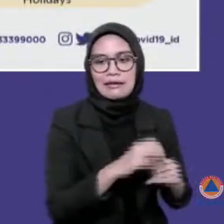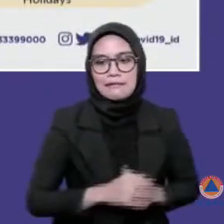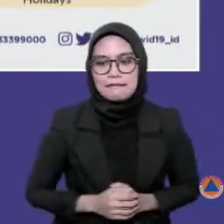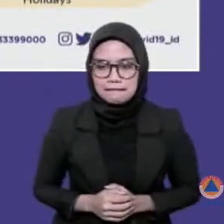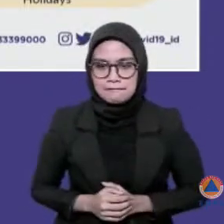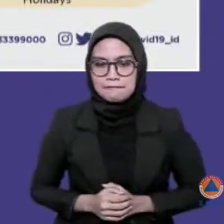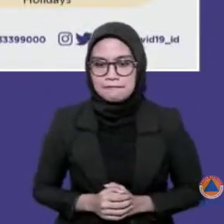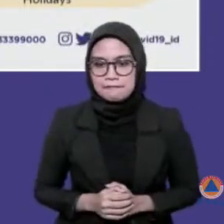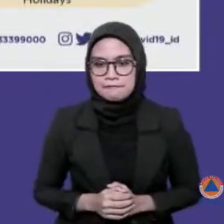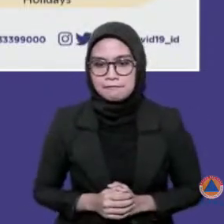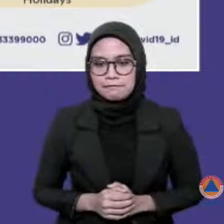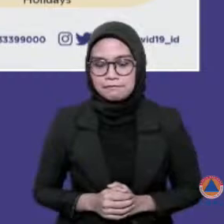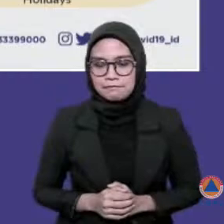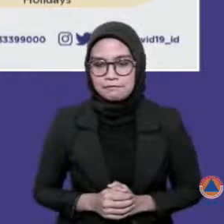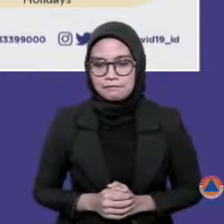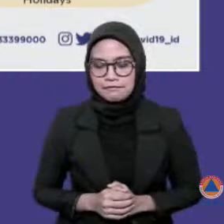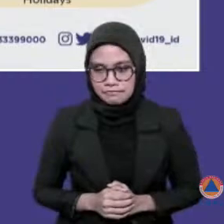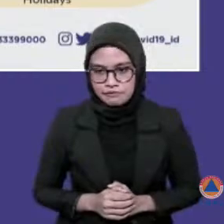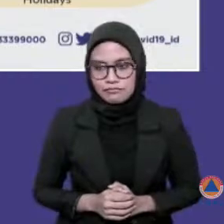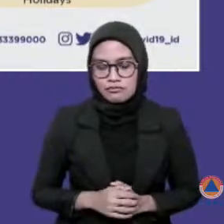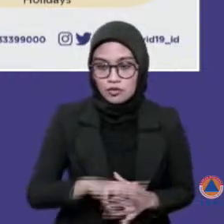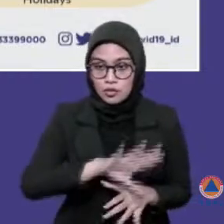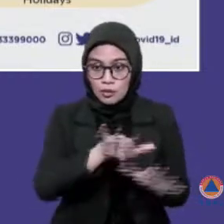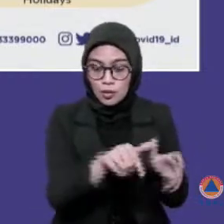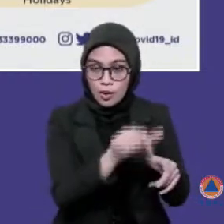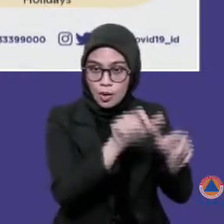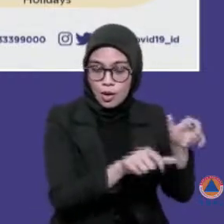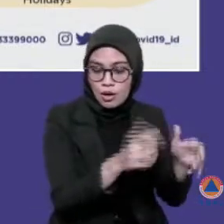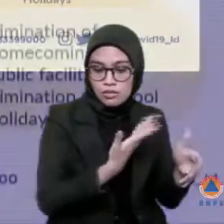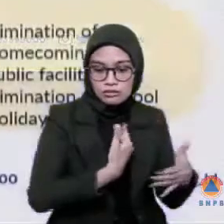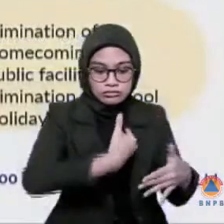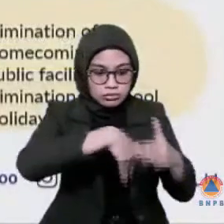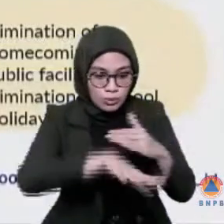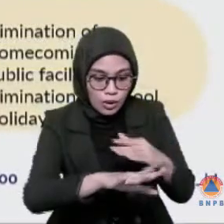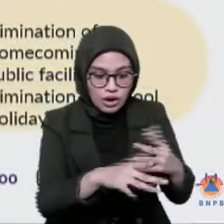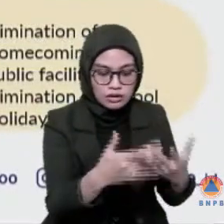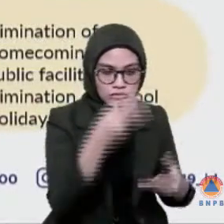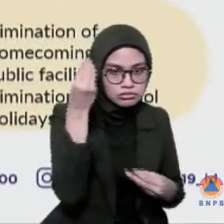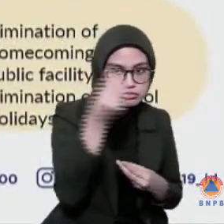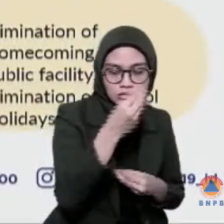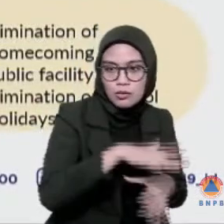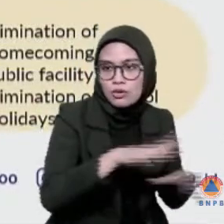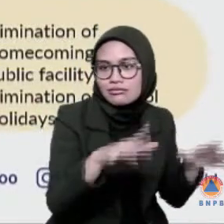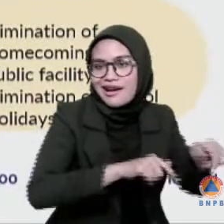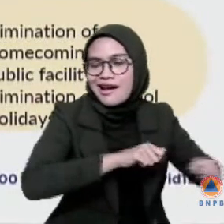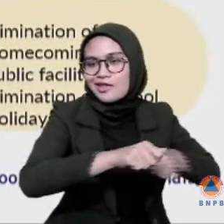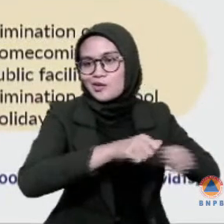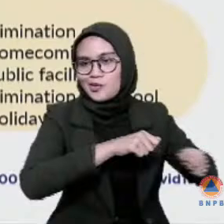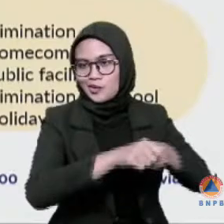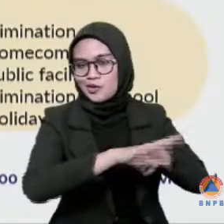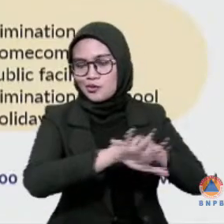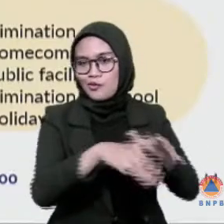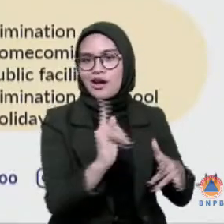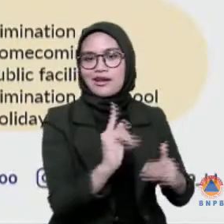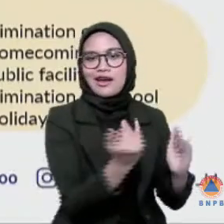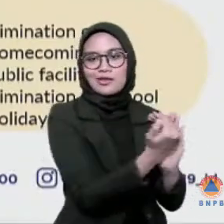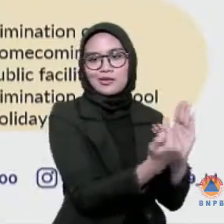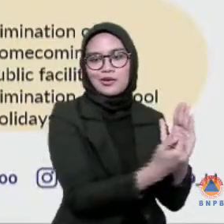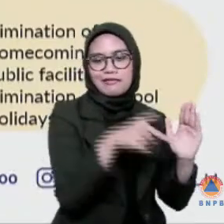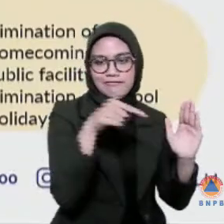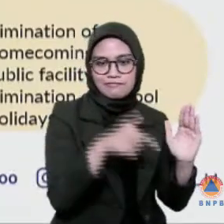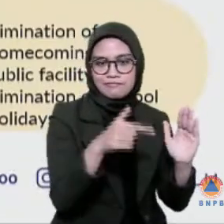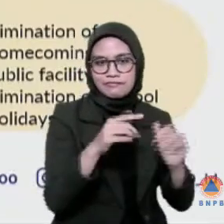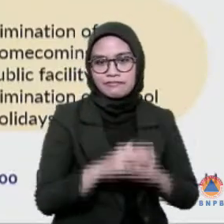from highlands to lowlands and a population that also varied from only 600,000 inhabitants